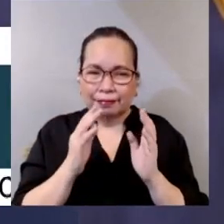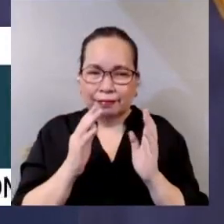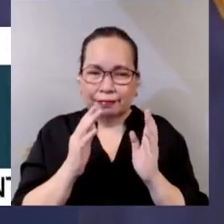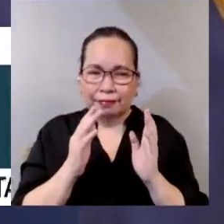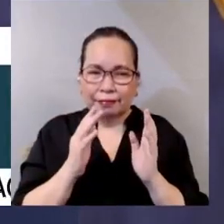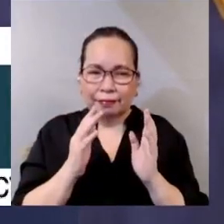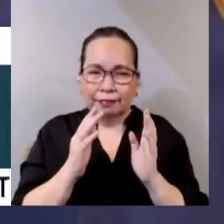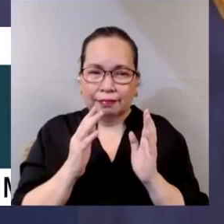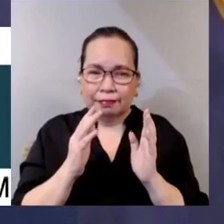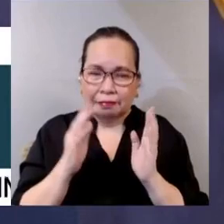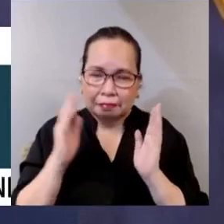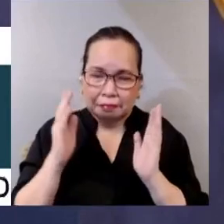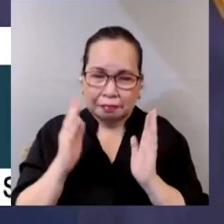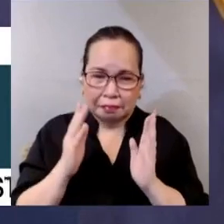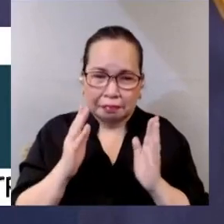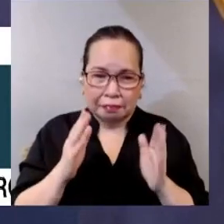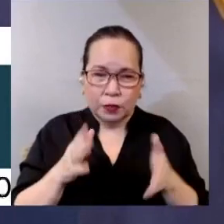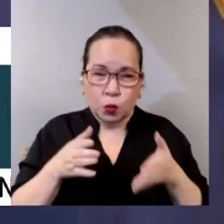apparently.